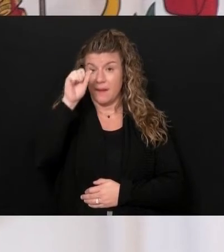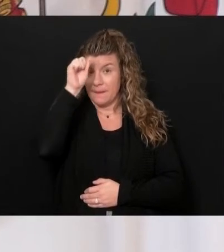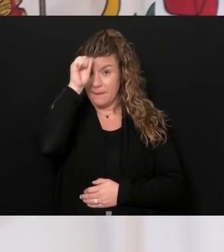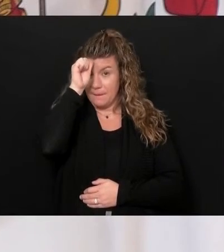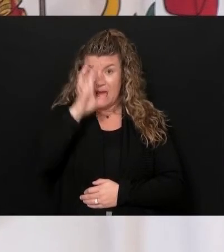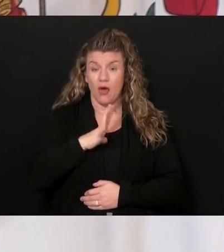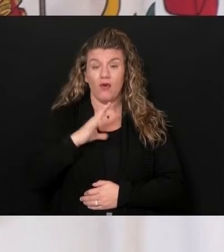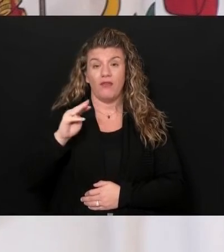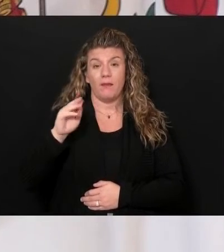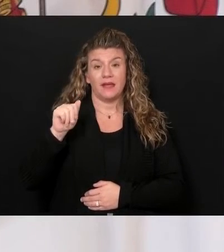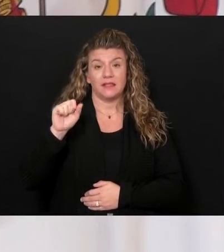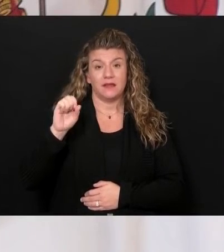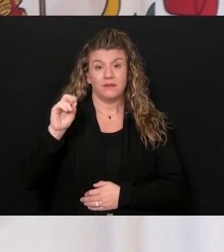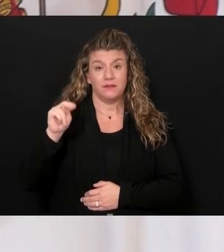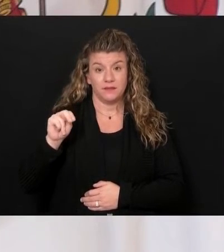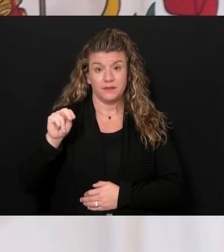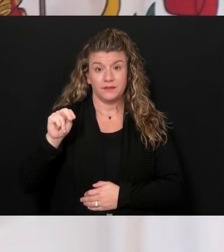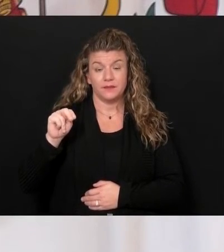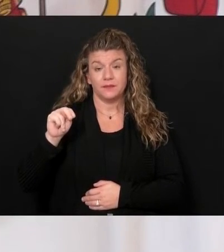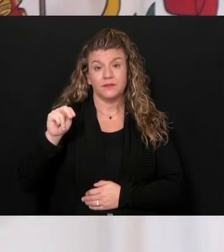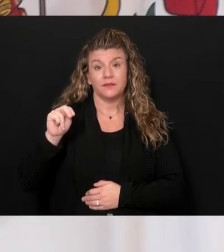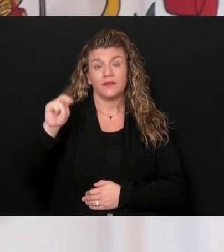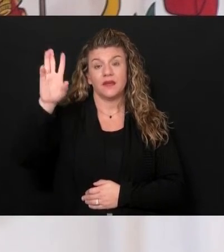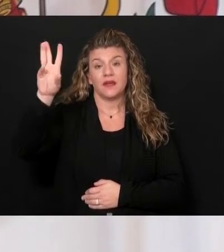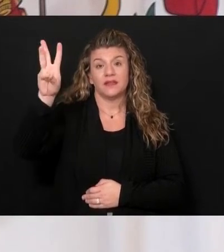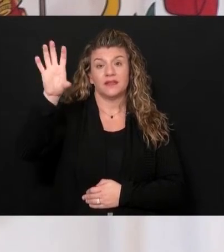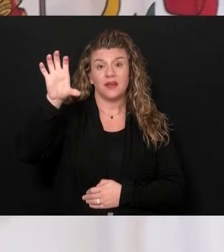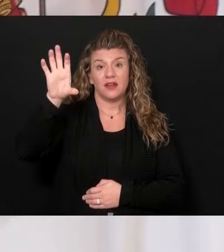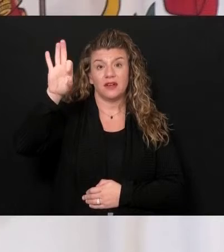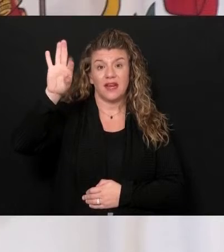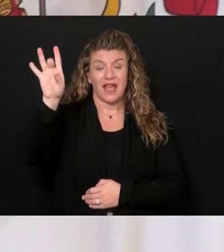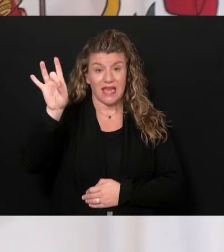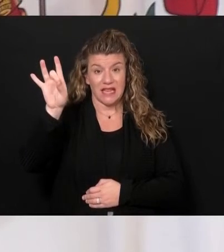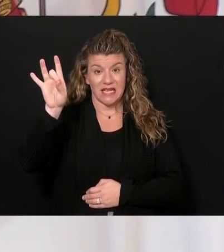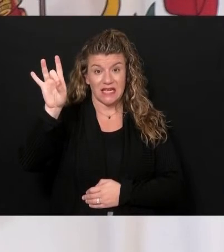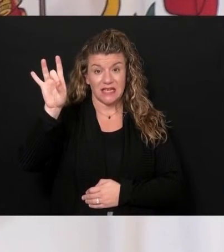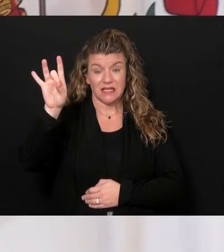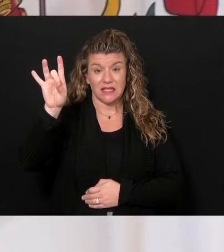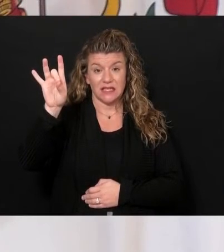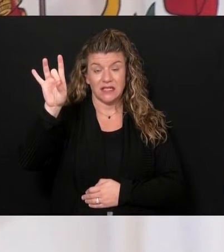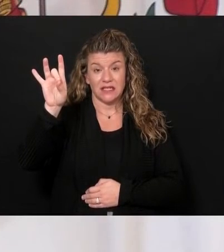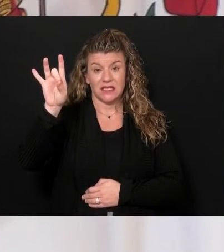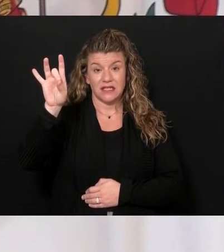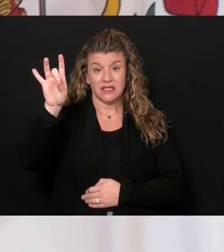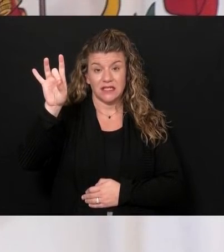from Mason County. Our 698th death,